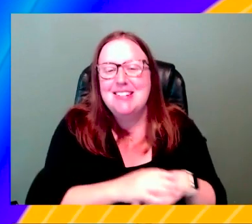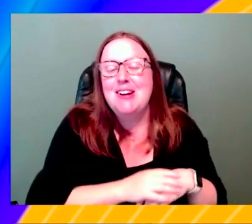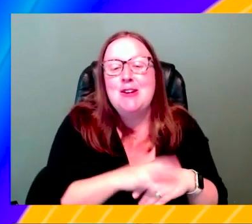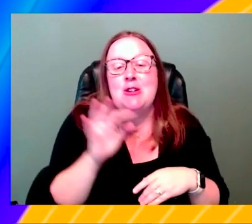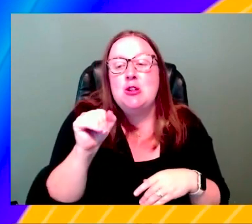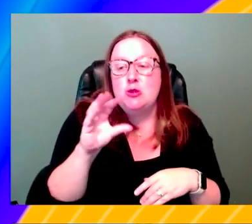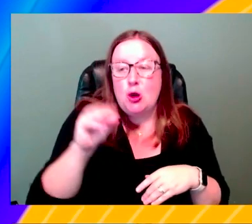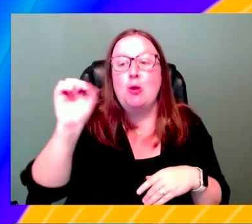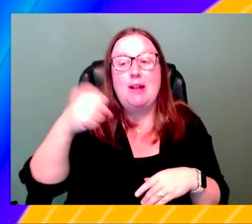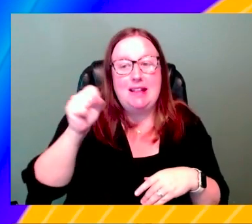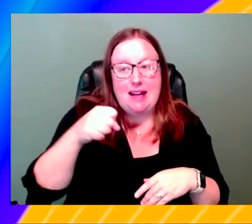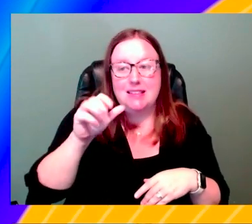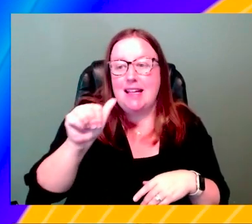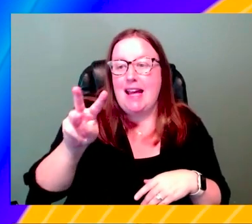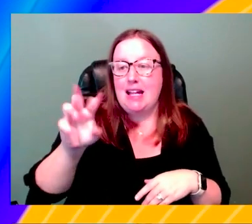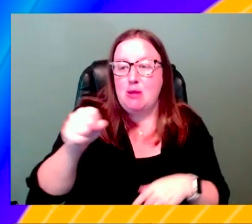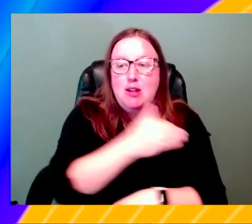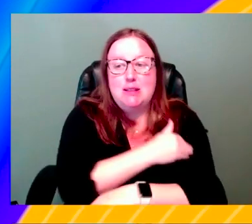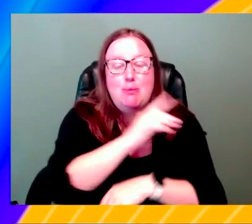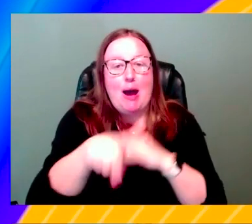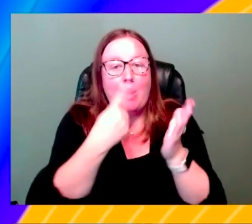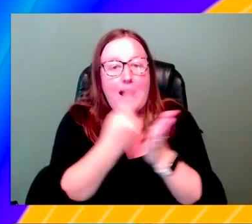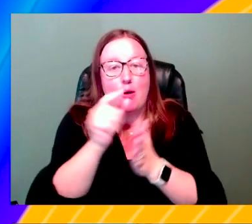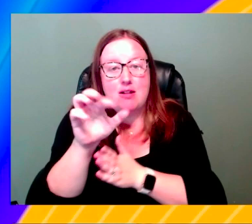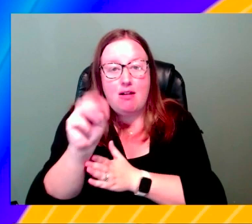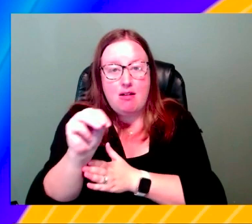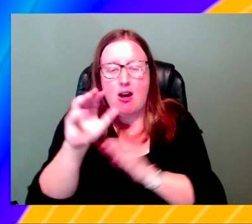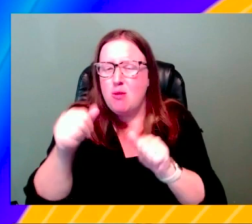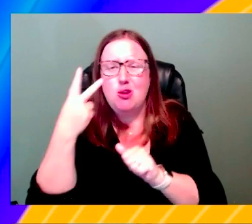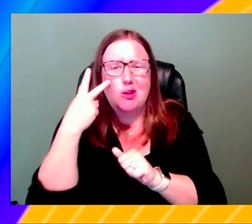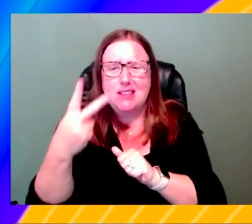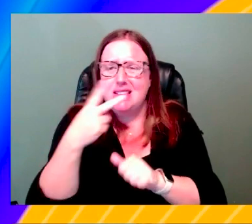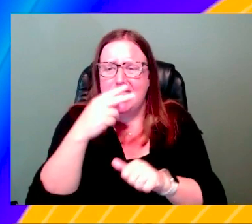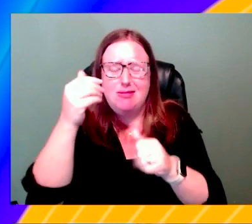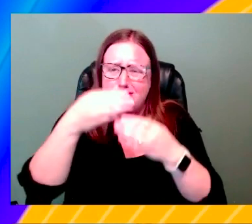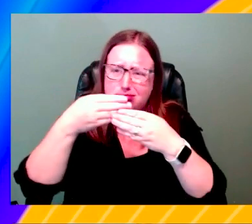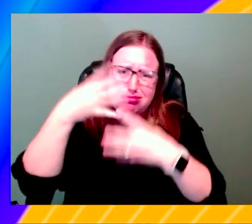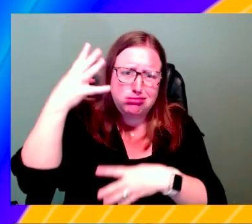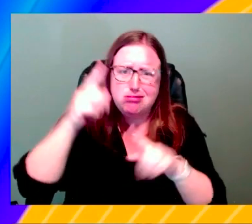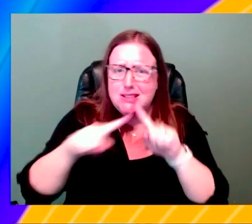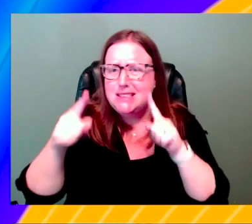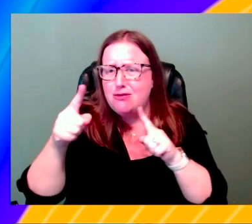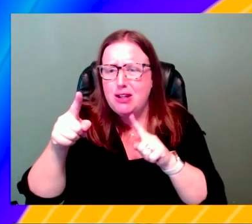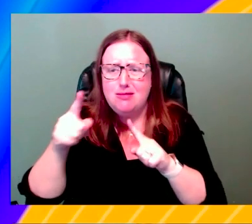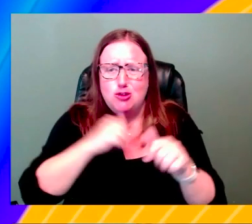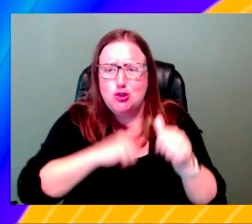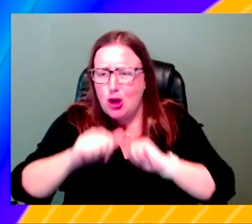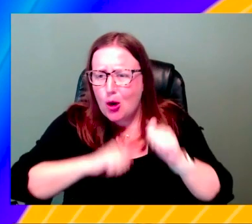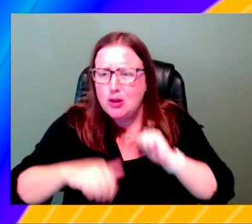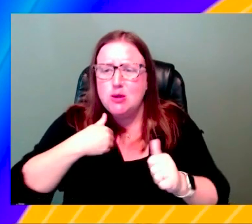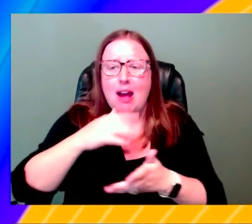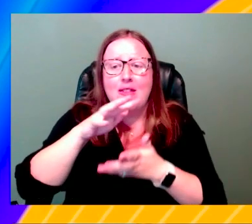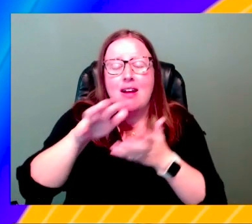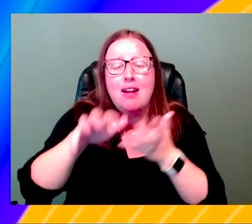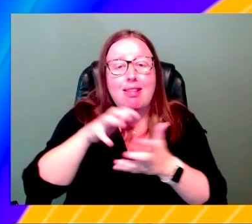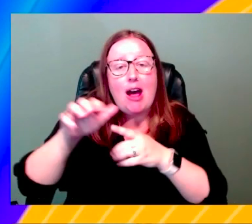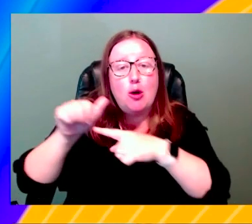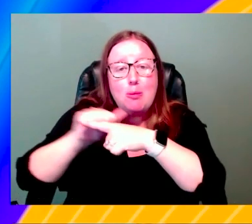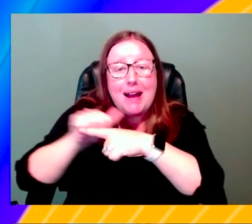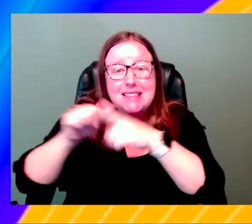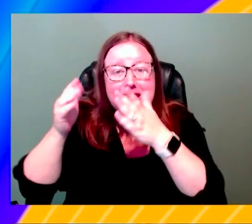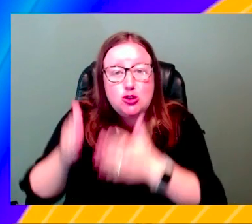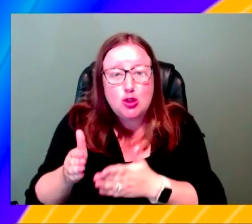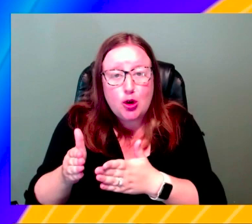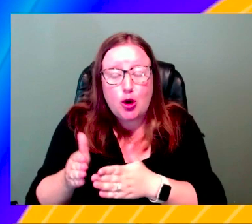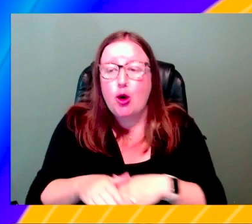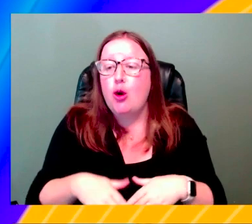this is the AWSPowerHour.com page. You can find all about our different series. We've got a Cloud Practitioner series coming up in a few